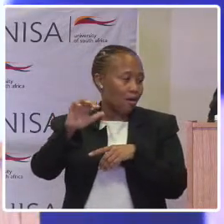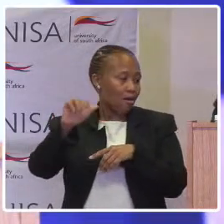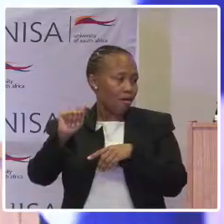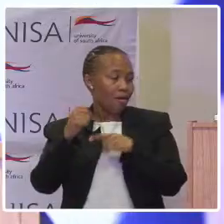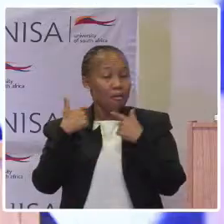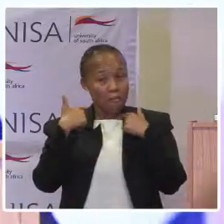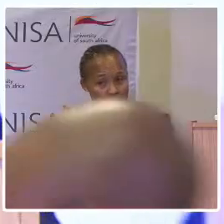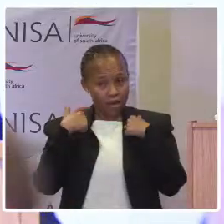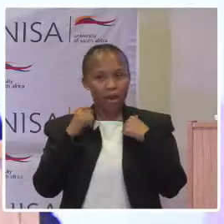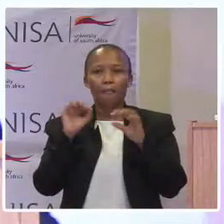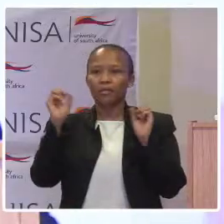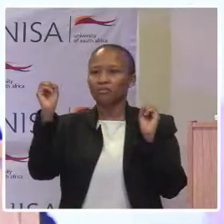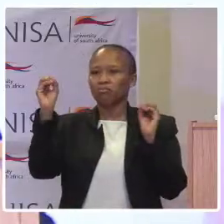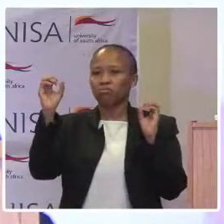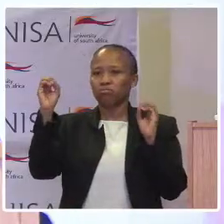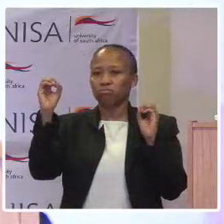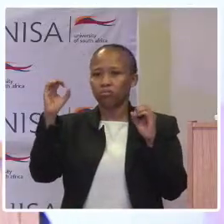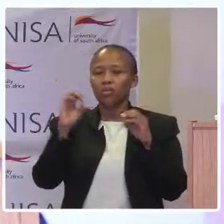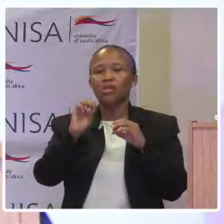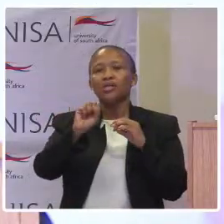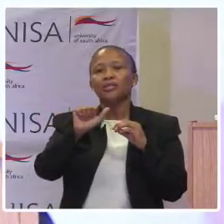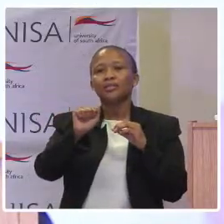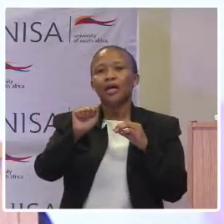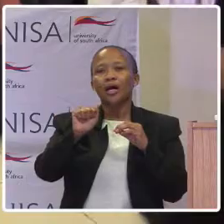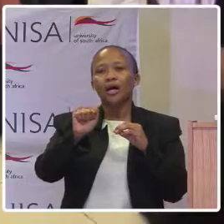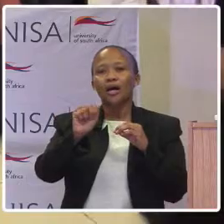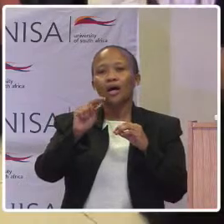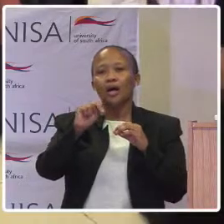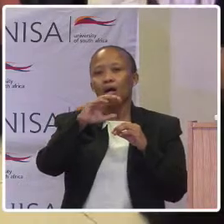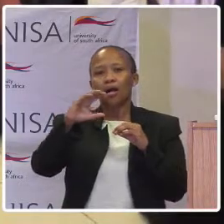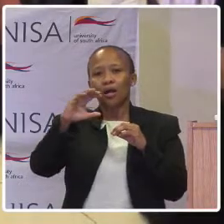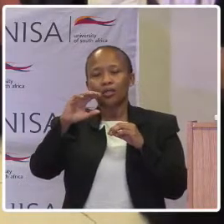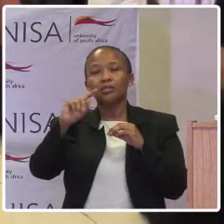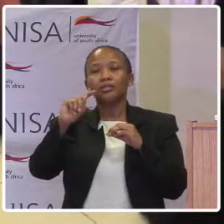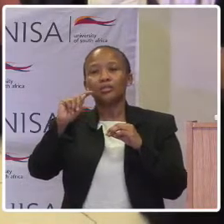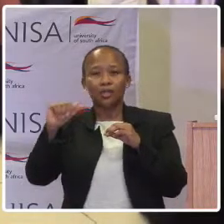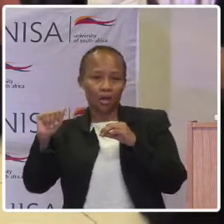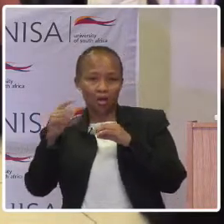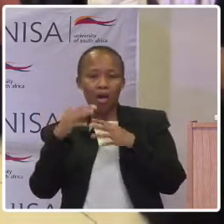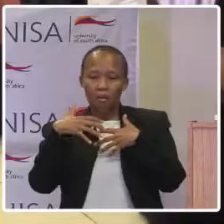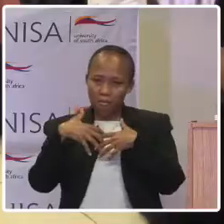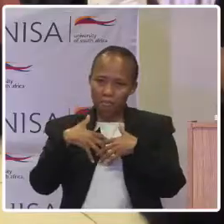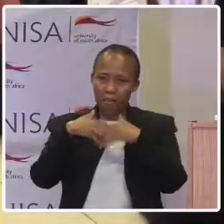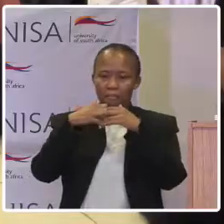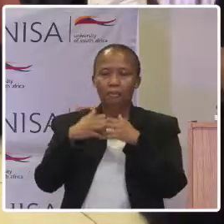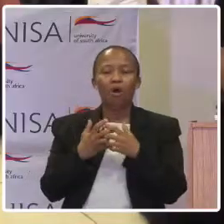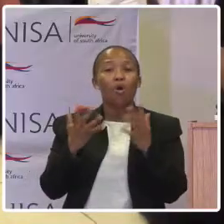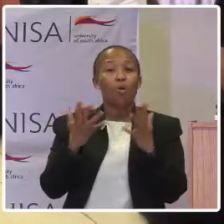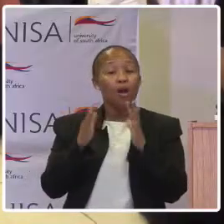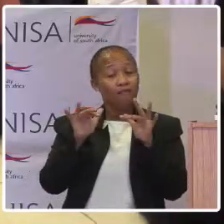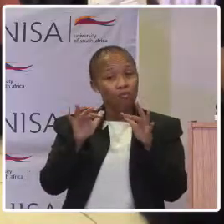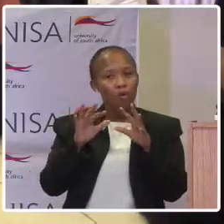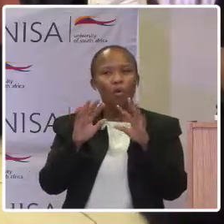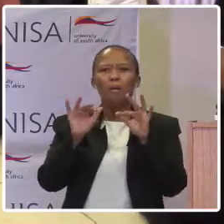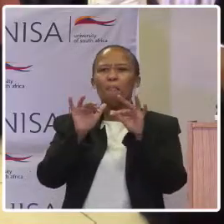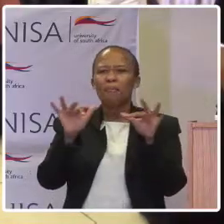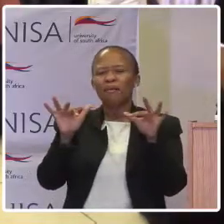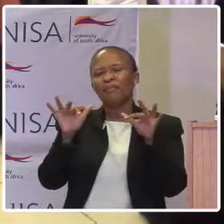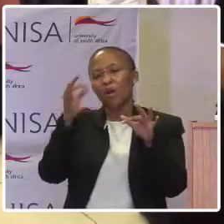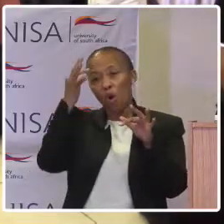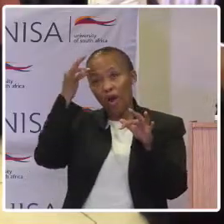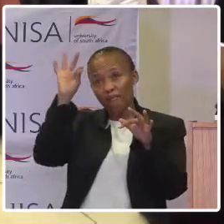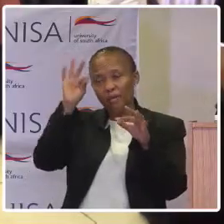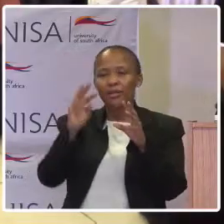space. SANSA legislative mandate. SANSA is established in accordance with the Public Finance Management Act,